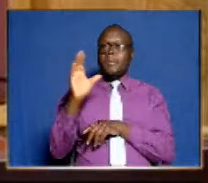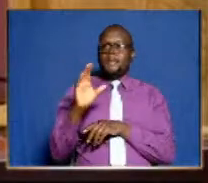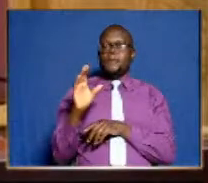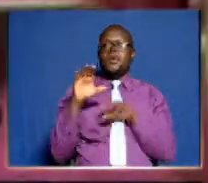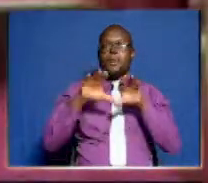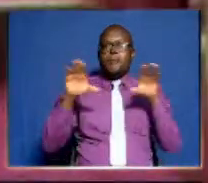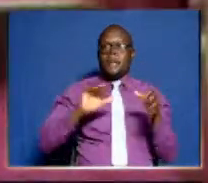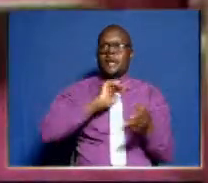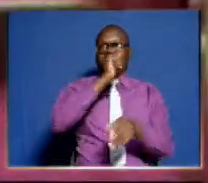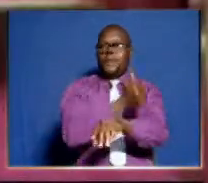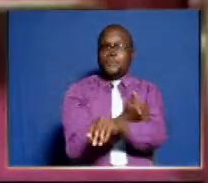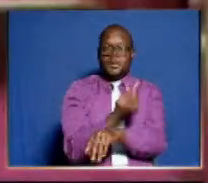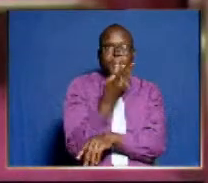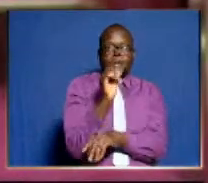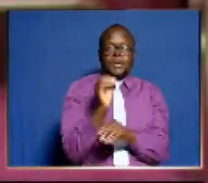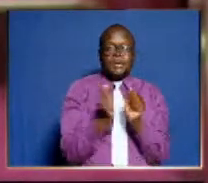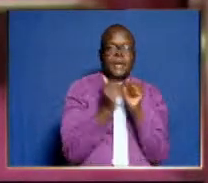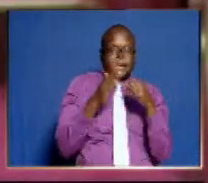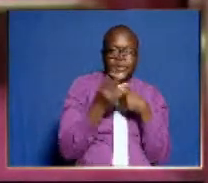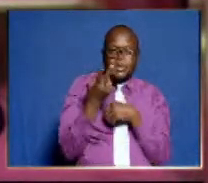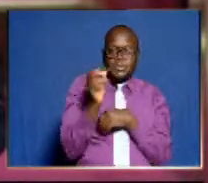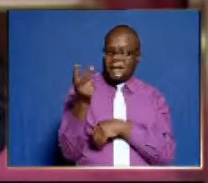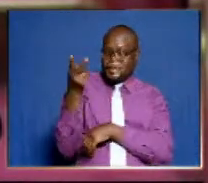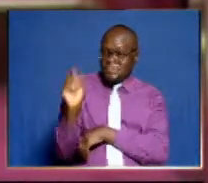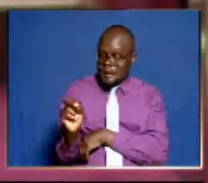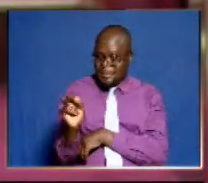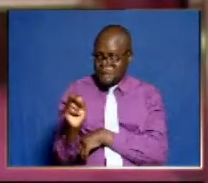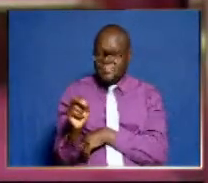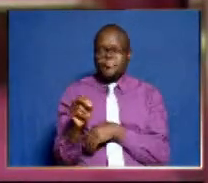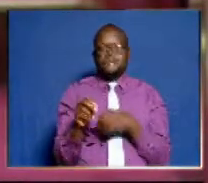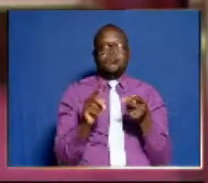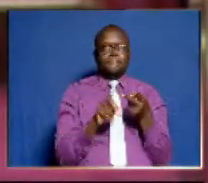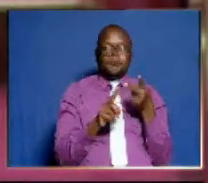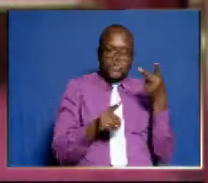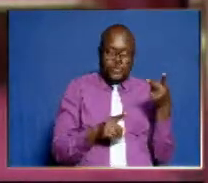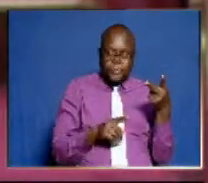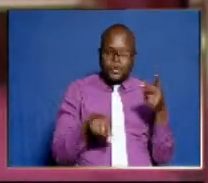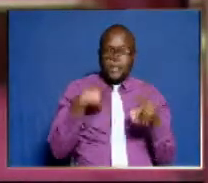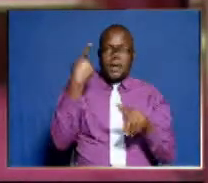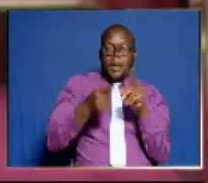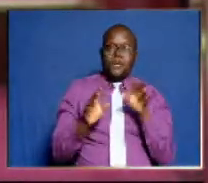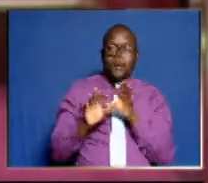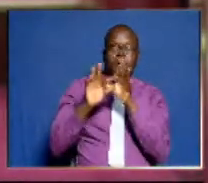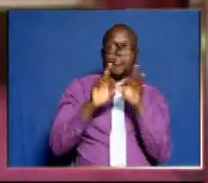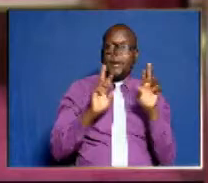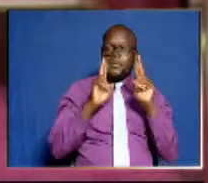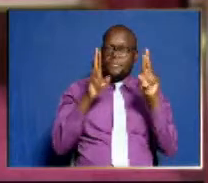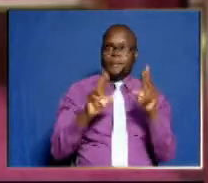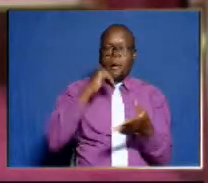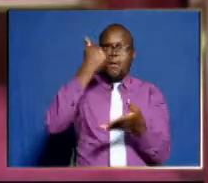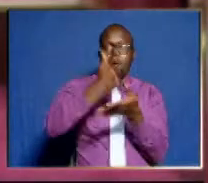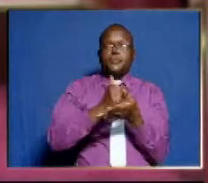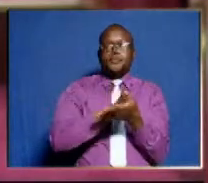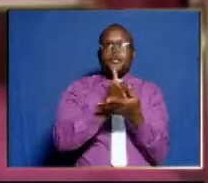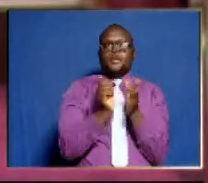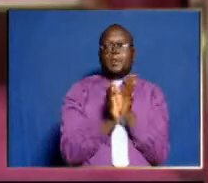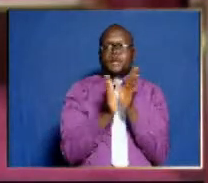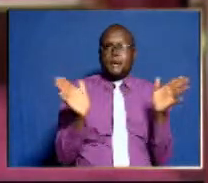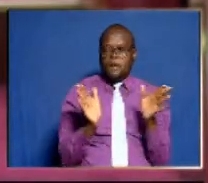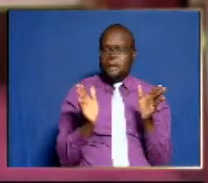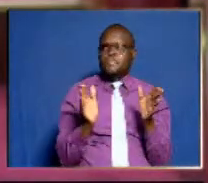year 2019-2020. Number 2, the annual corporate report of the Office of the Auditor General for the